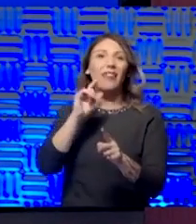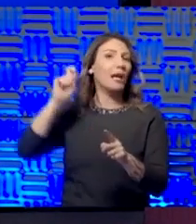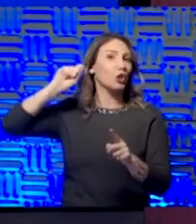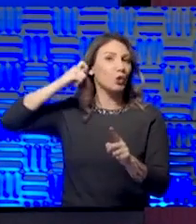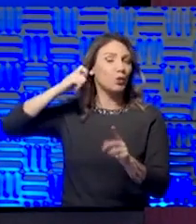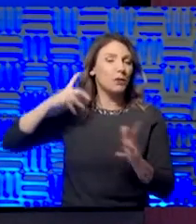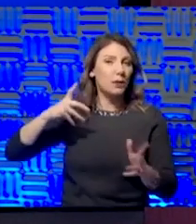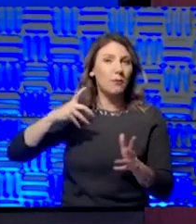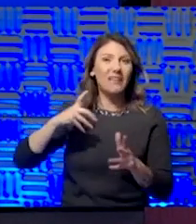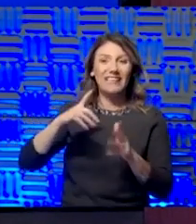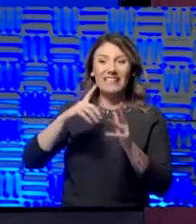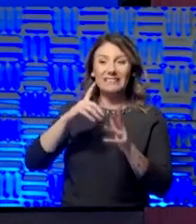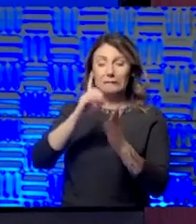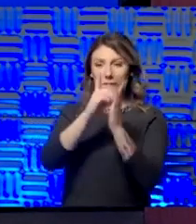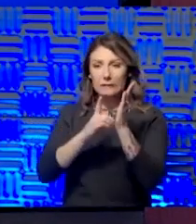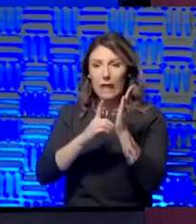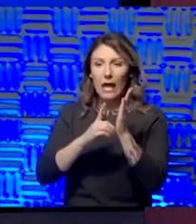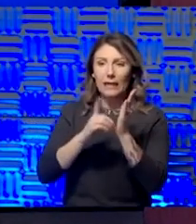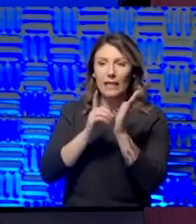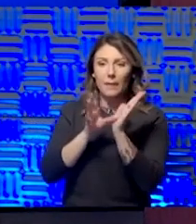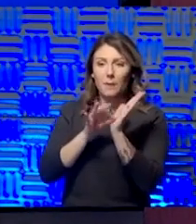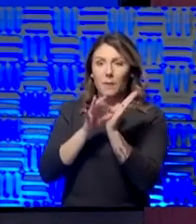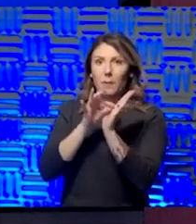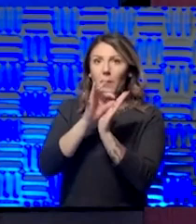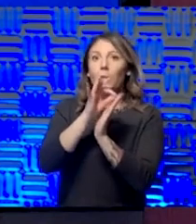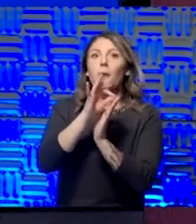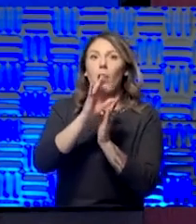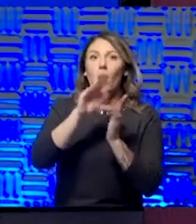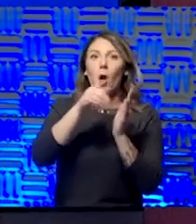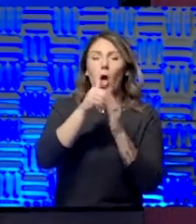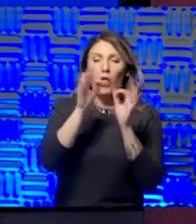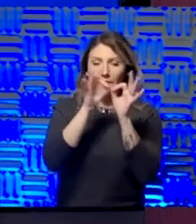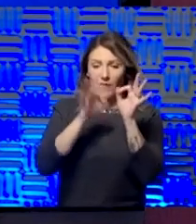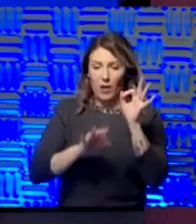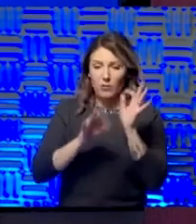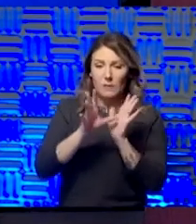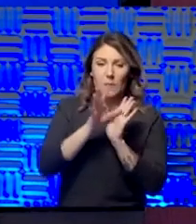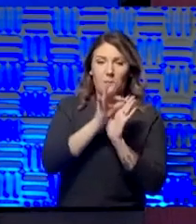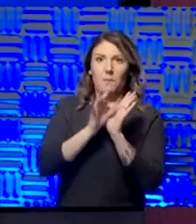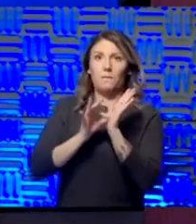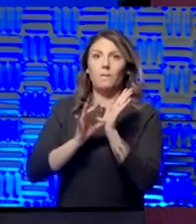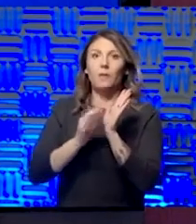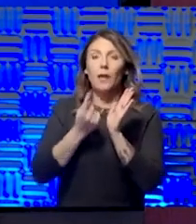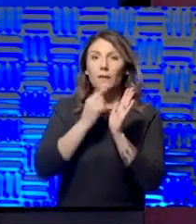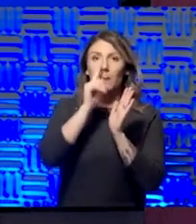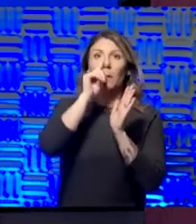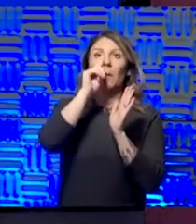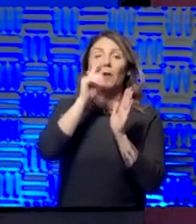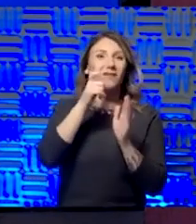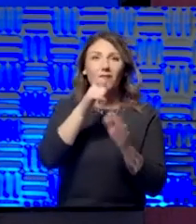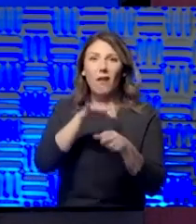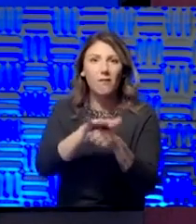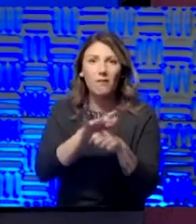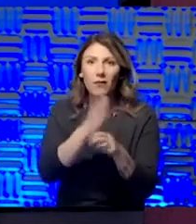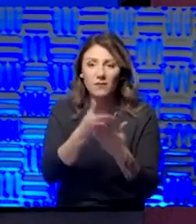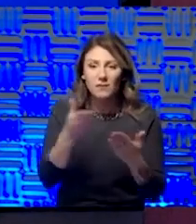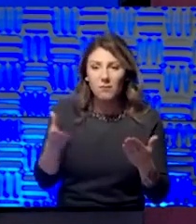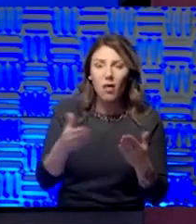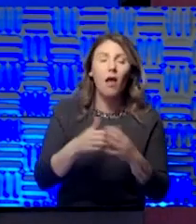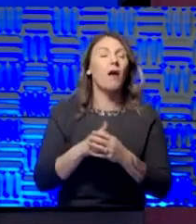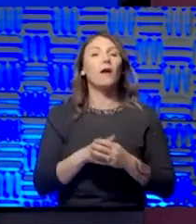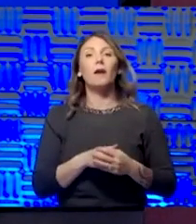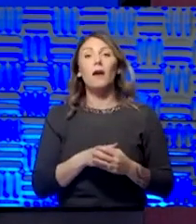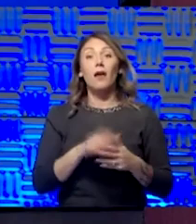to make sure it can trap particles on it, and then you get those particles into viral media. So the swabs itself themselves have been in short supply. Viral medium has been in short